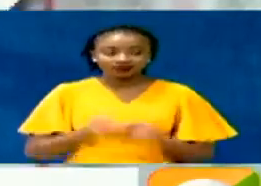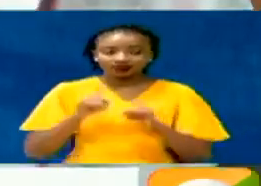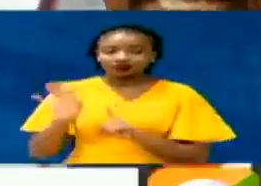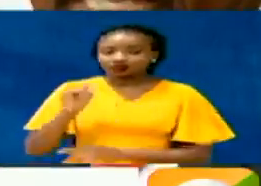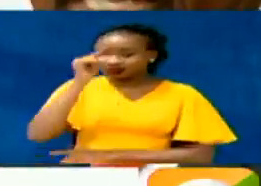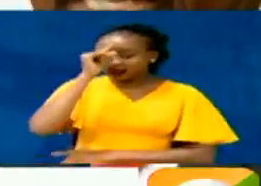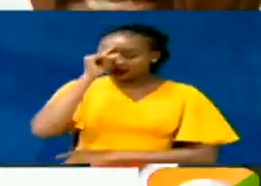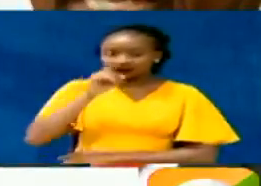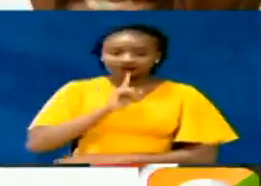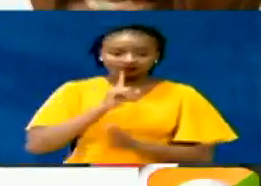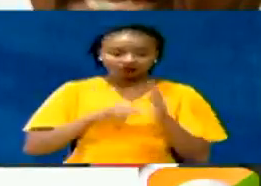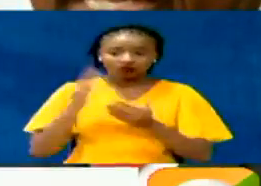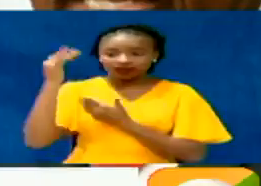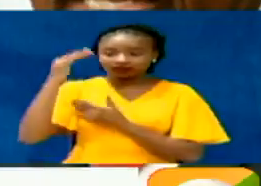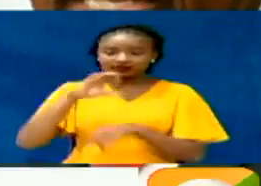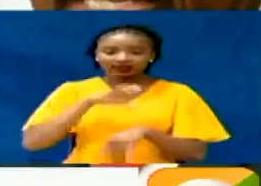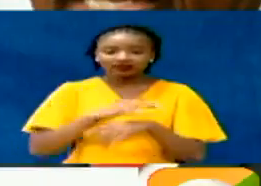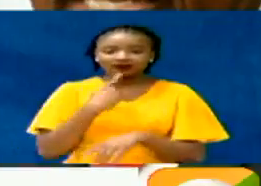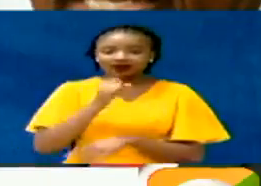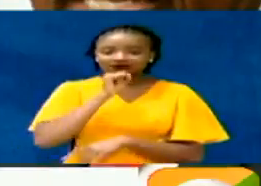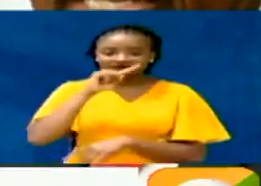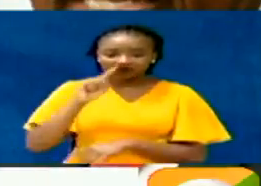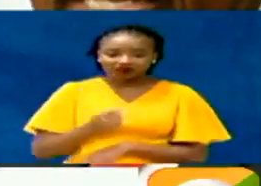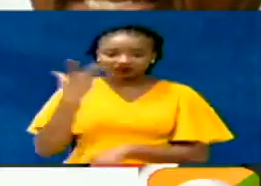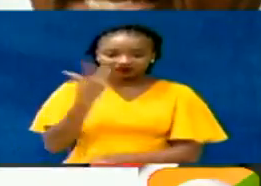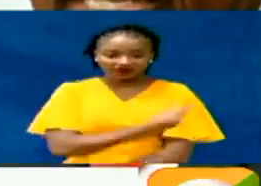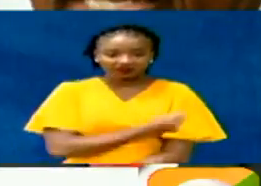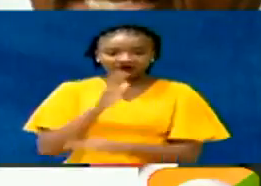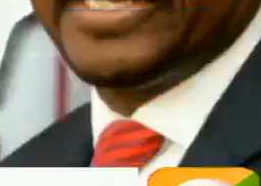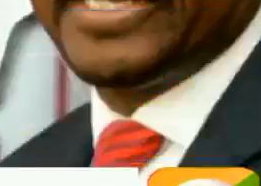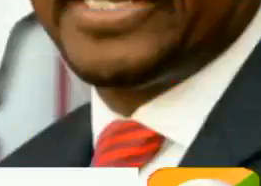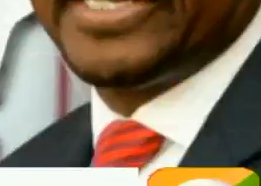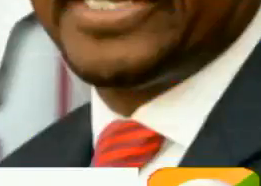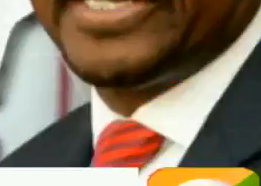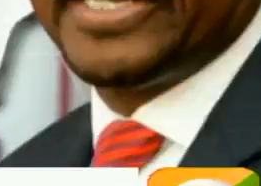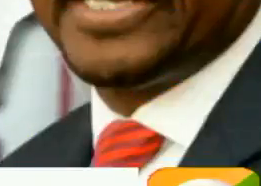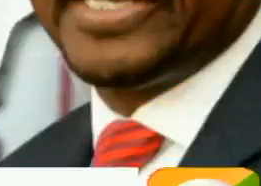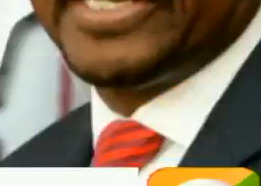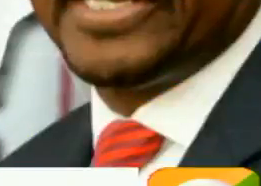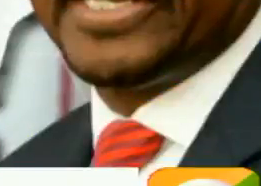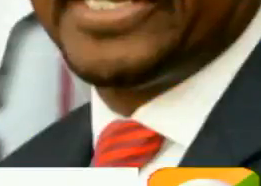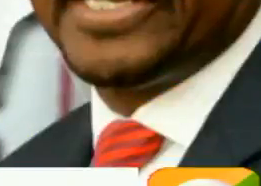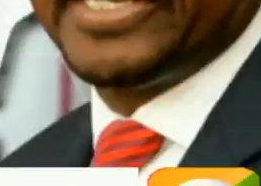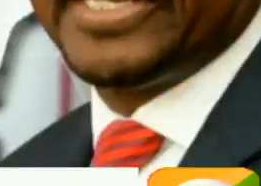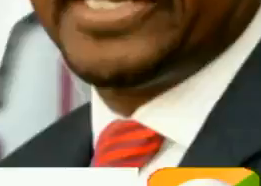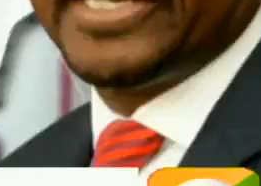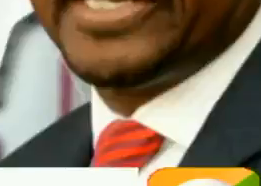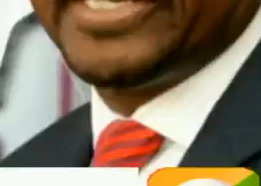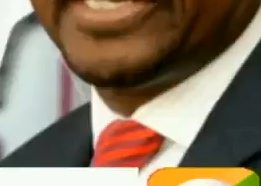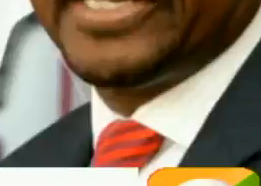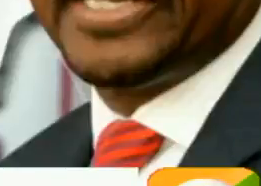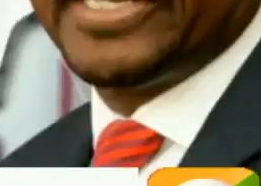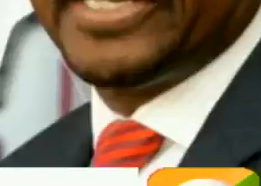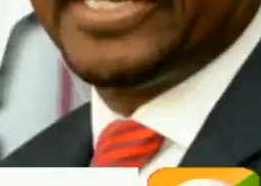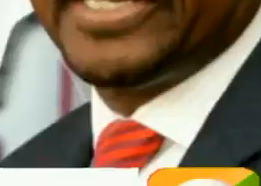says, is expecting an additional 150,000 doses from neighboring countries like the Democratic Republic of Congo,